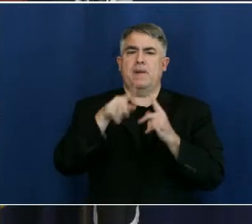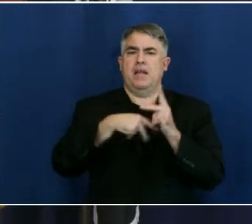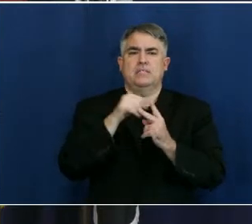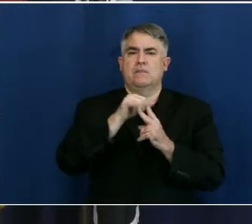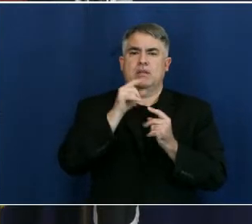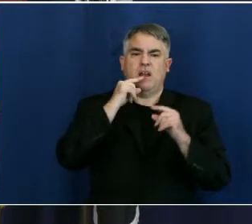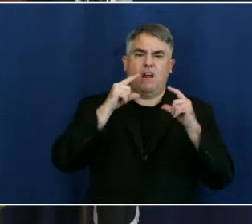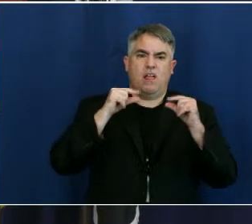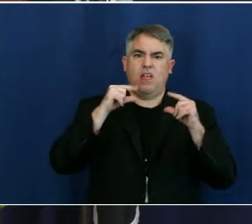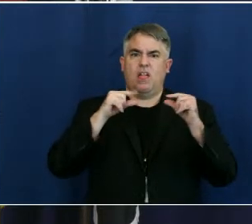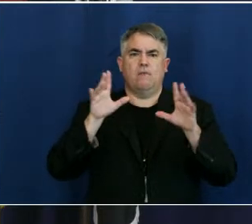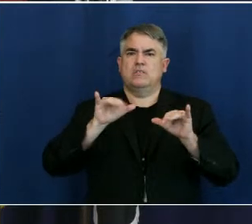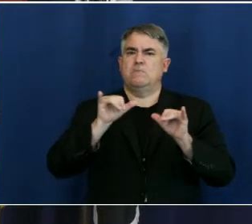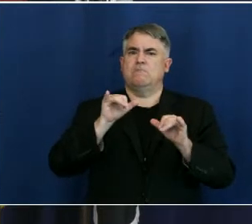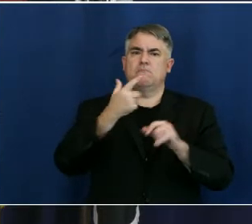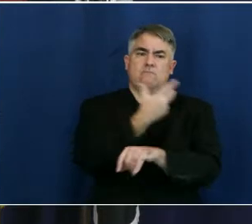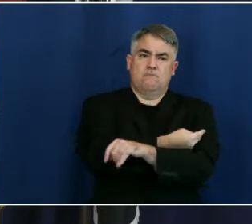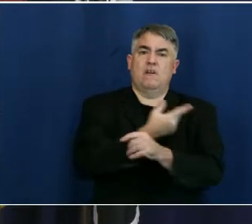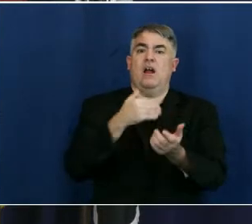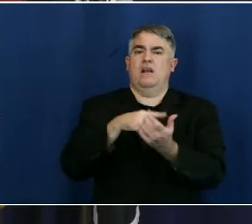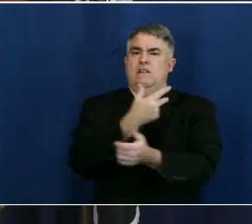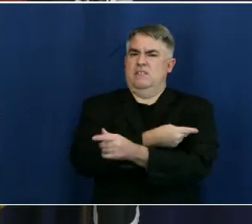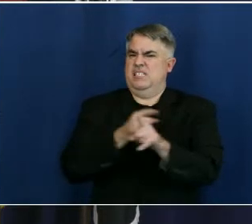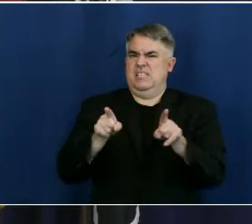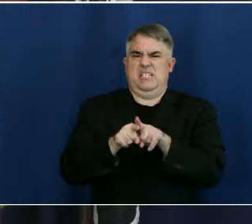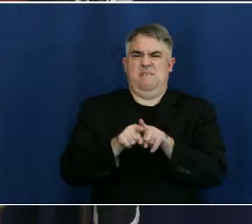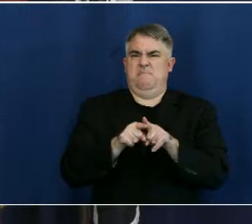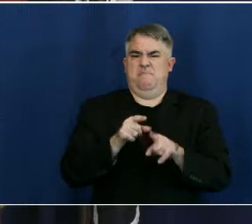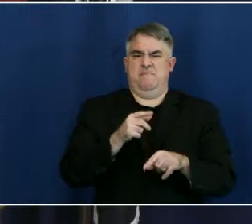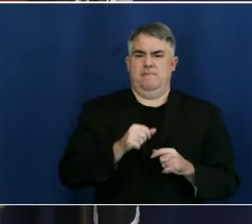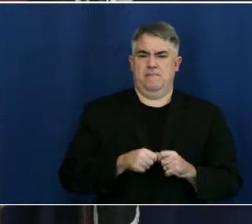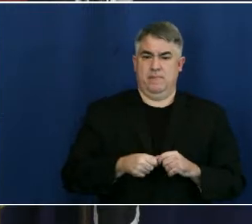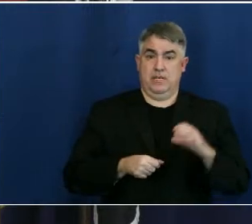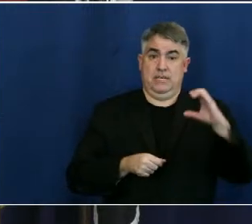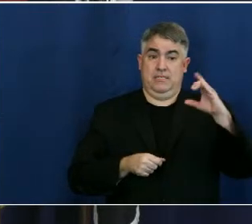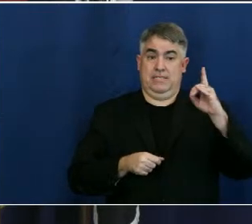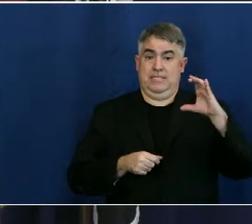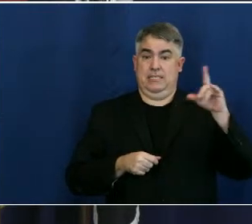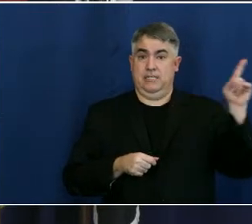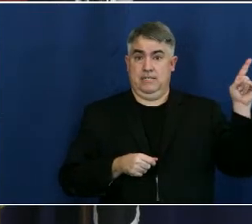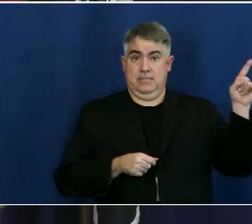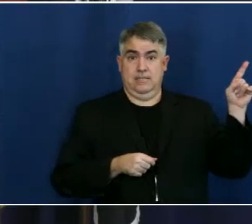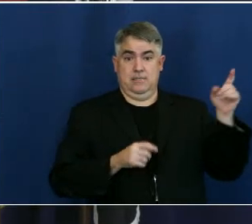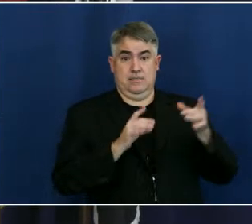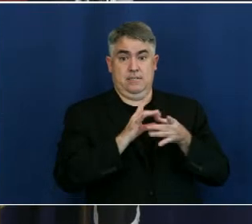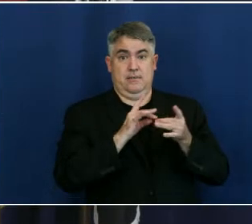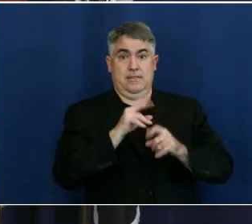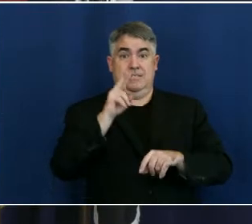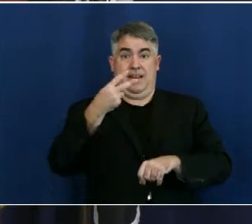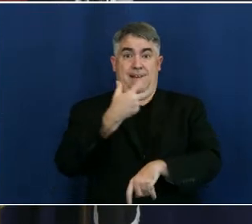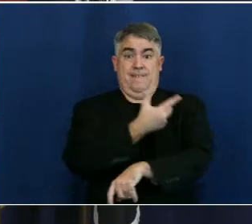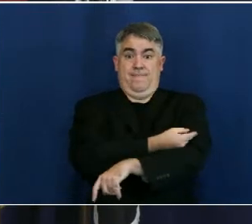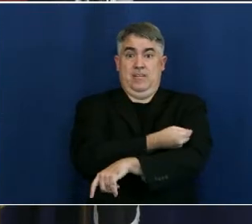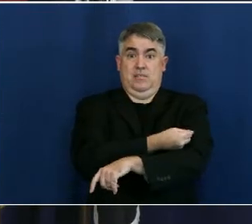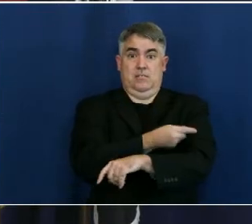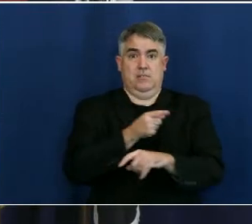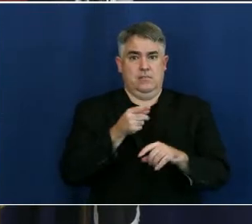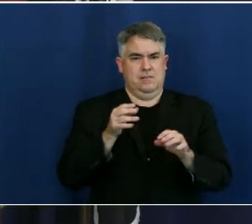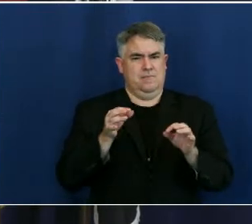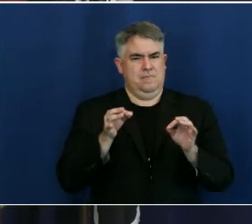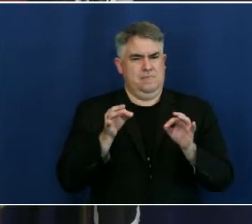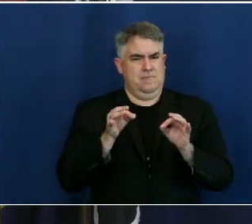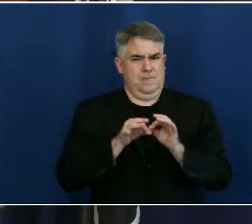new guidance regarding when the second dose can be administered is that you can wait at least 6